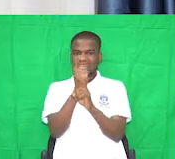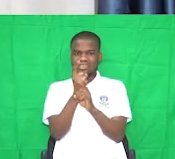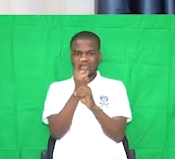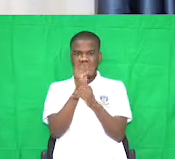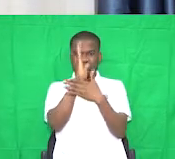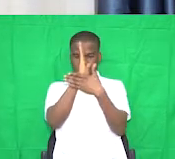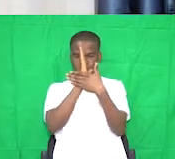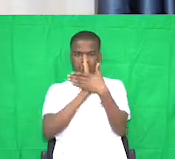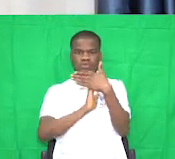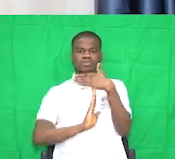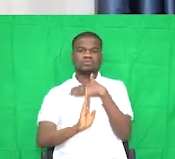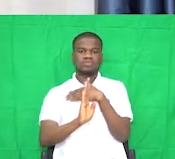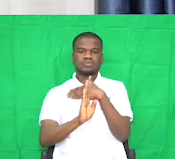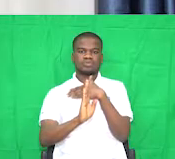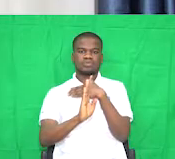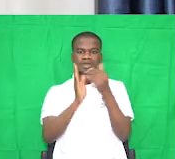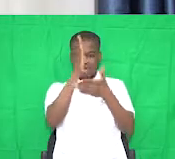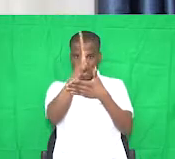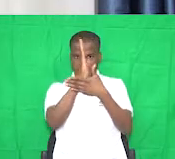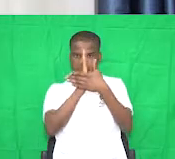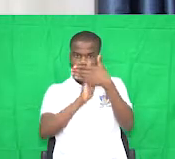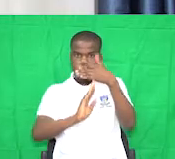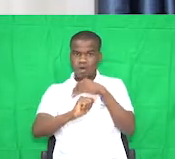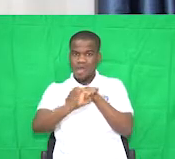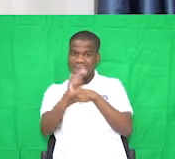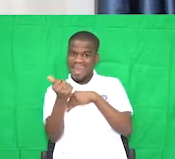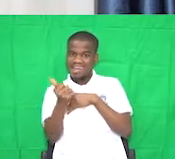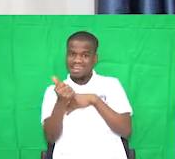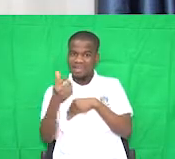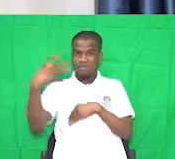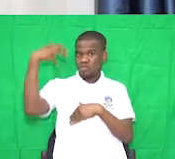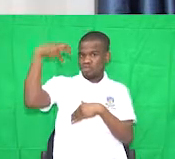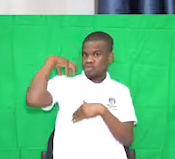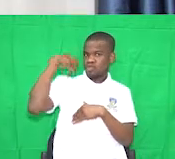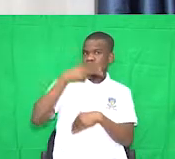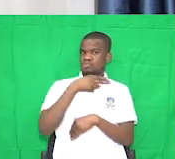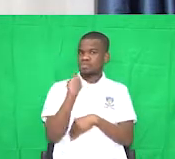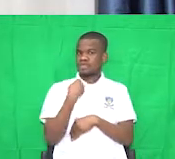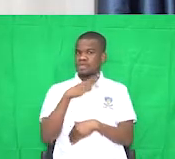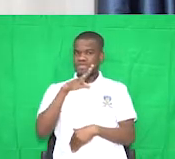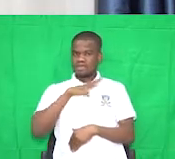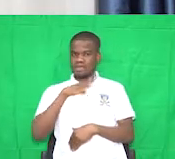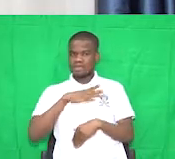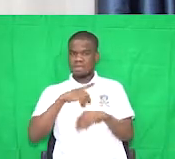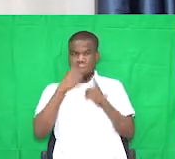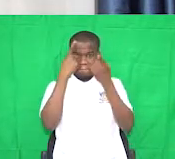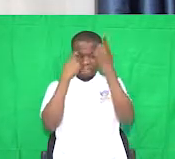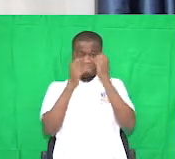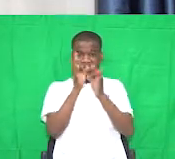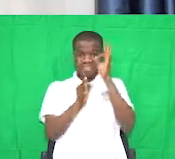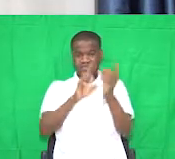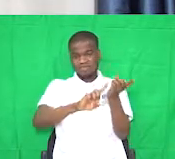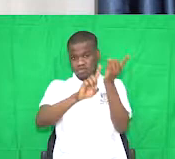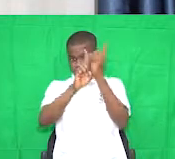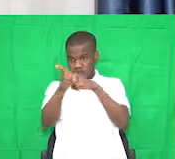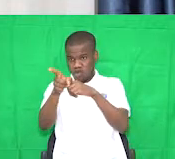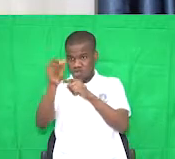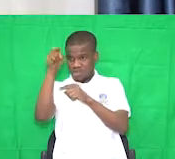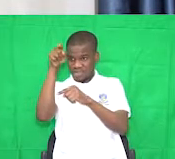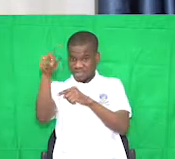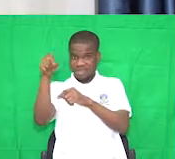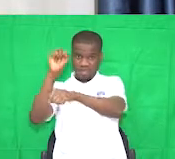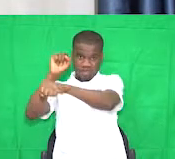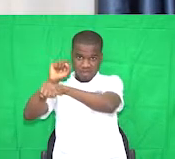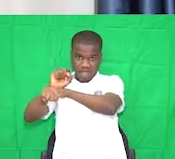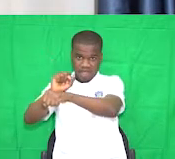commanding officer. So, of course, our serenity, one for whom got to a fee, and she shall be also a son, sir, Ubota, and he